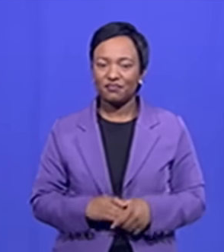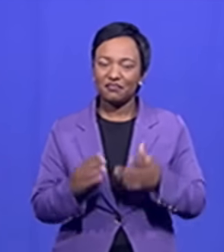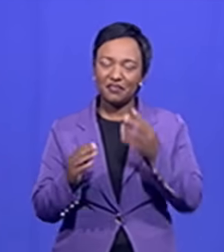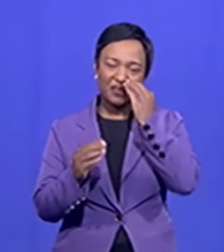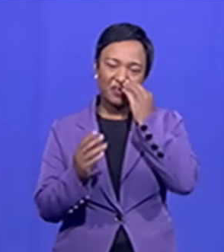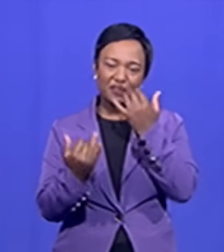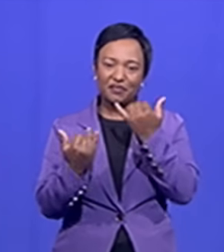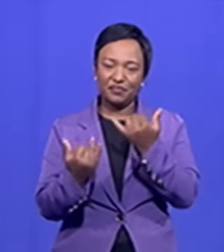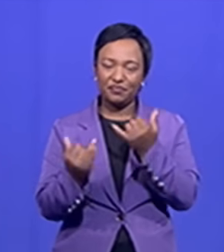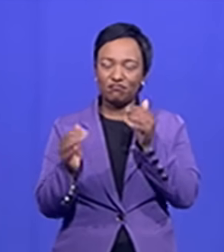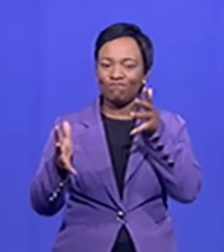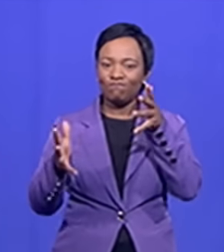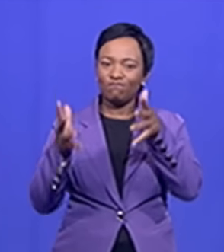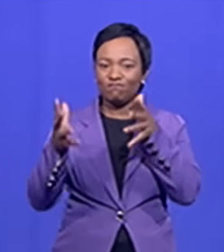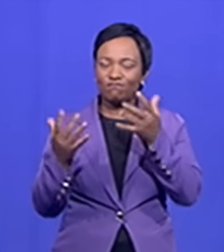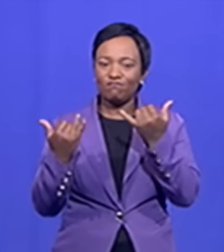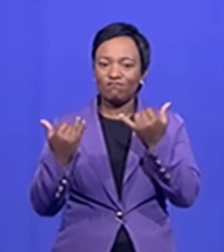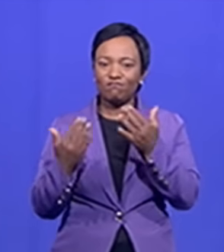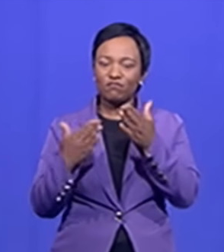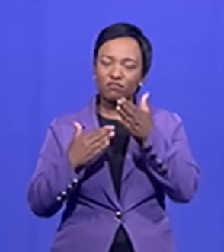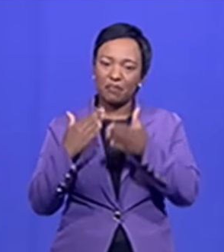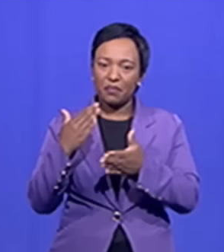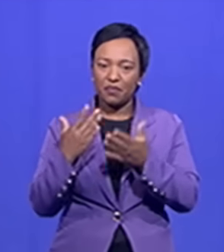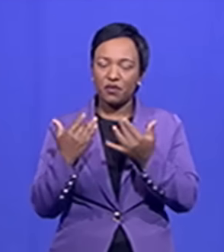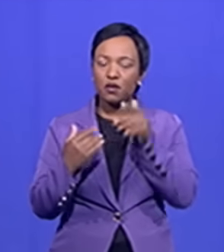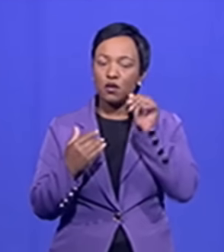Kgaso ena ya ditaba tsa Sesotho e fella mona kopana le